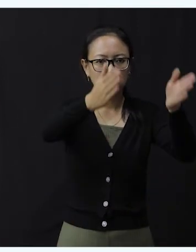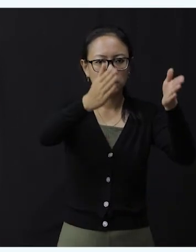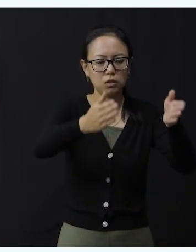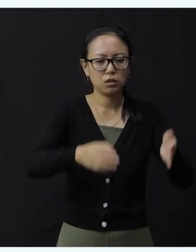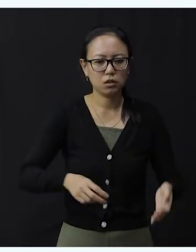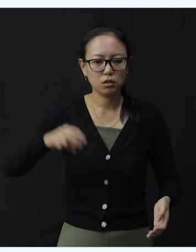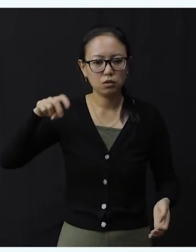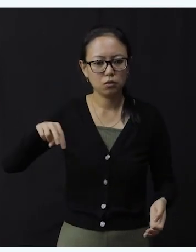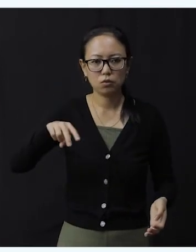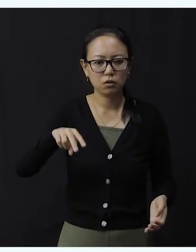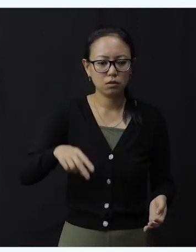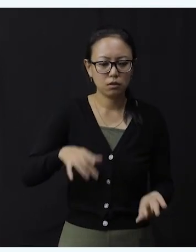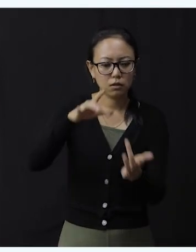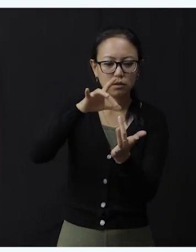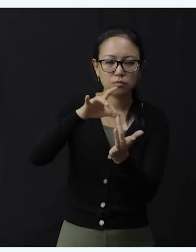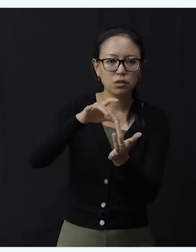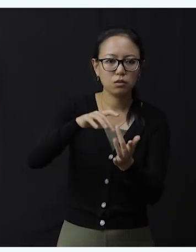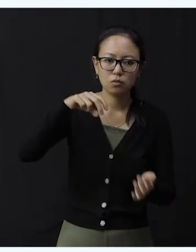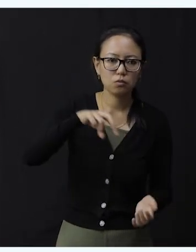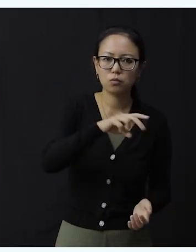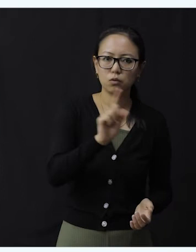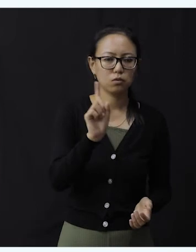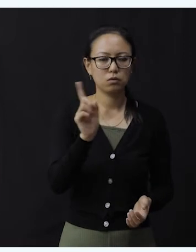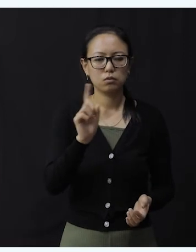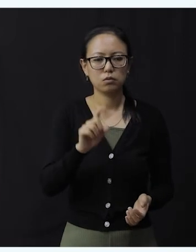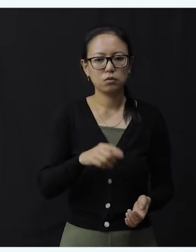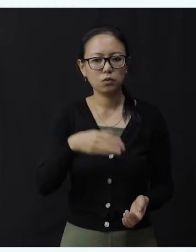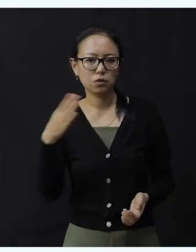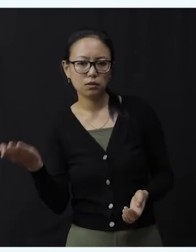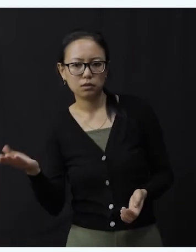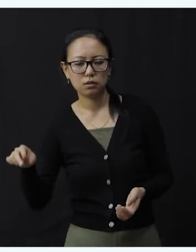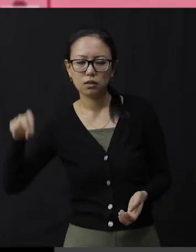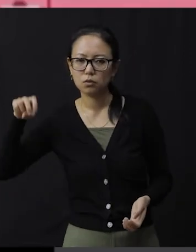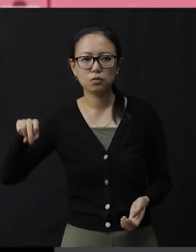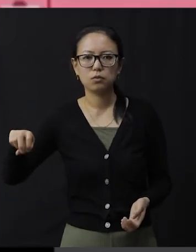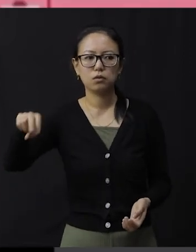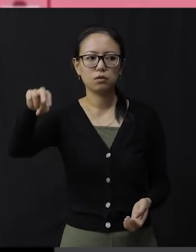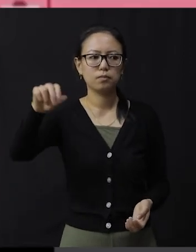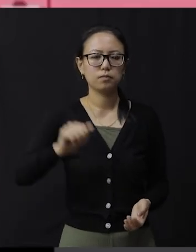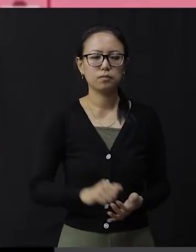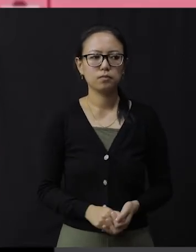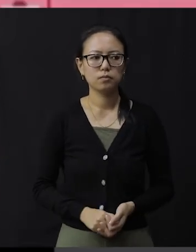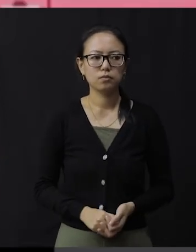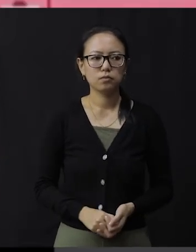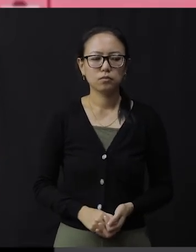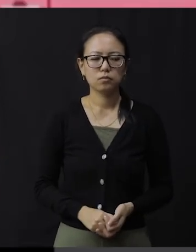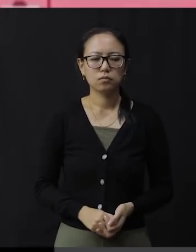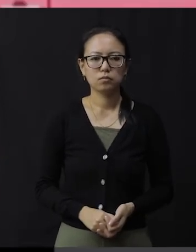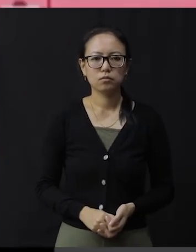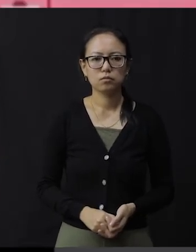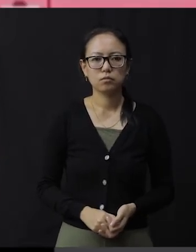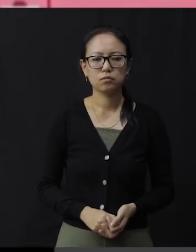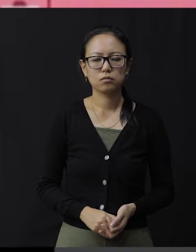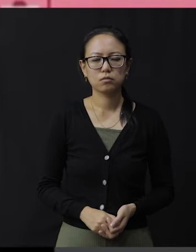should always walk on the footpath, and this is the safety rules that you should have to follow. The next and the